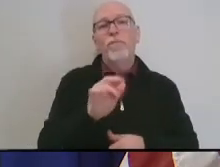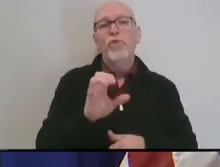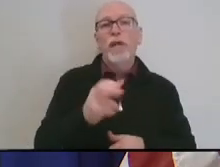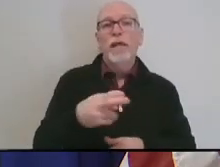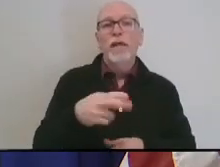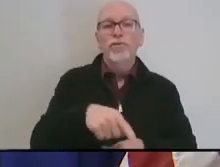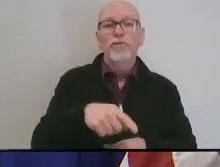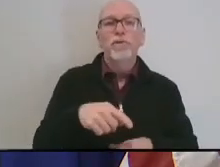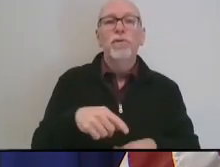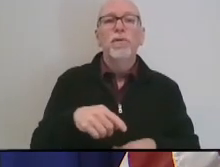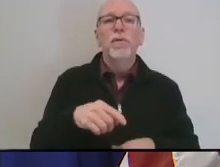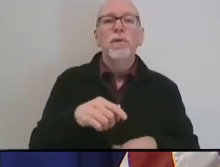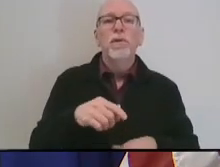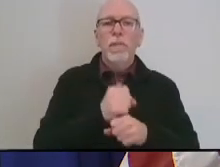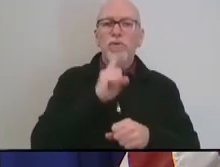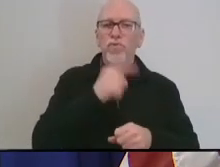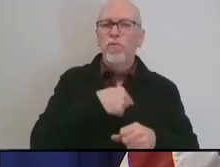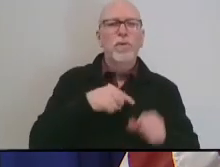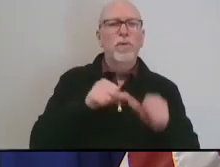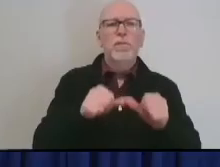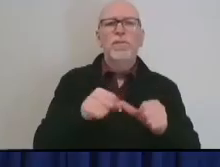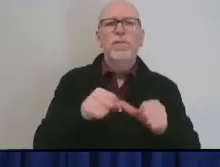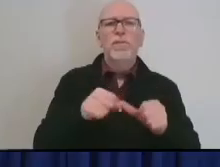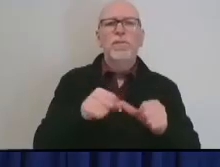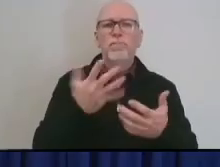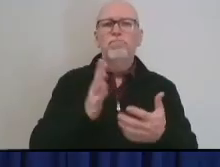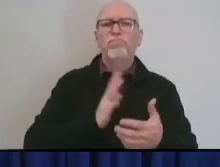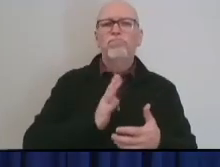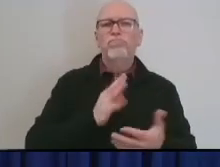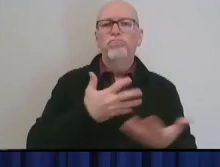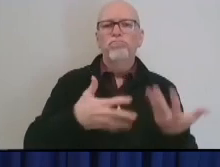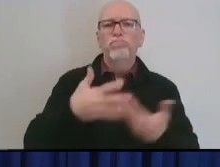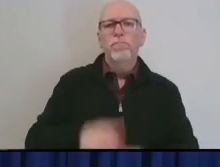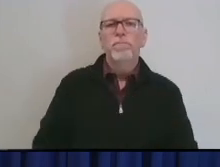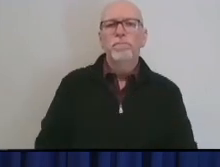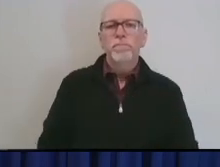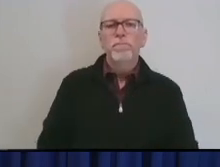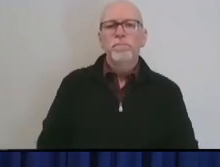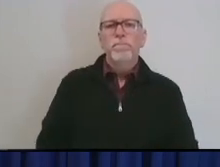is consistent on that front. Michael